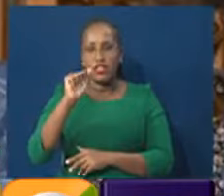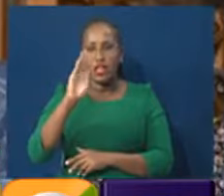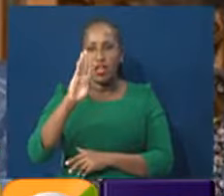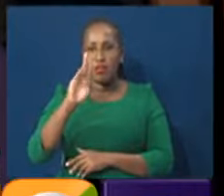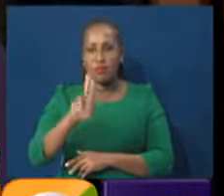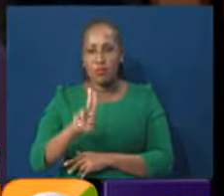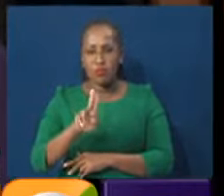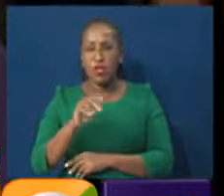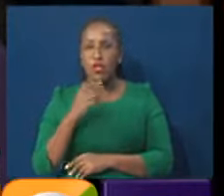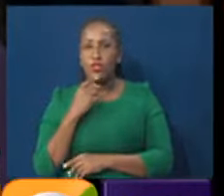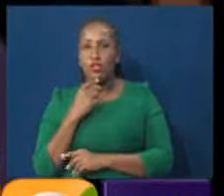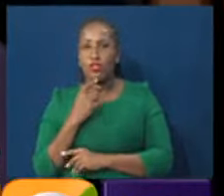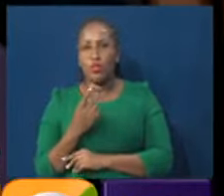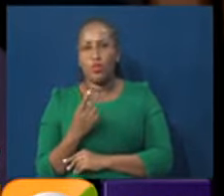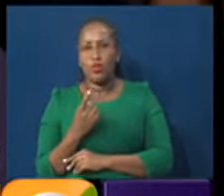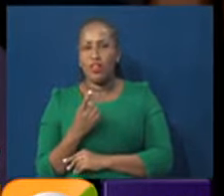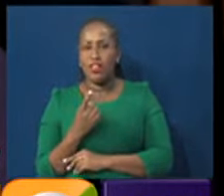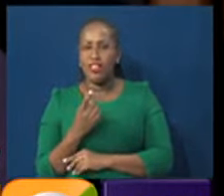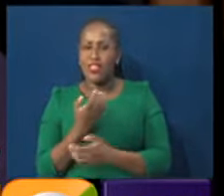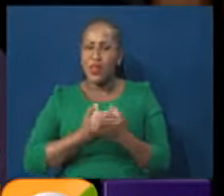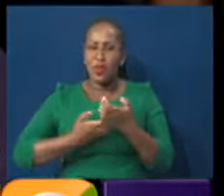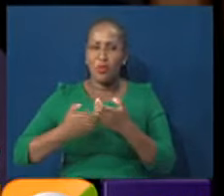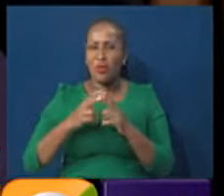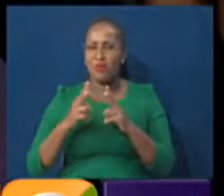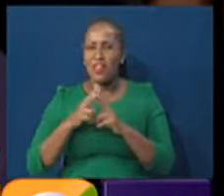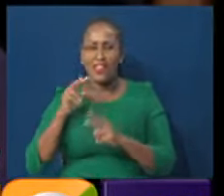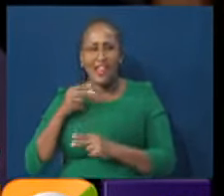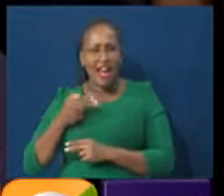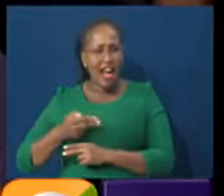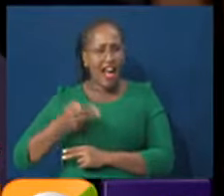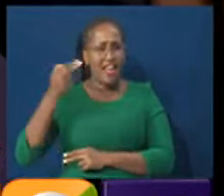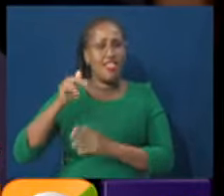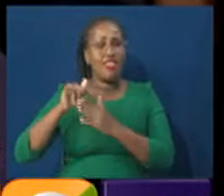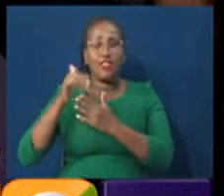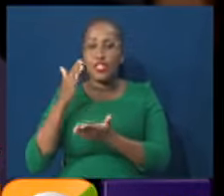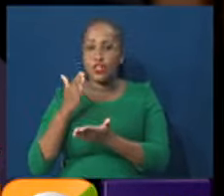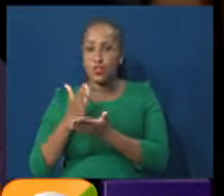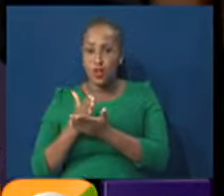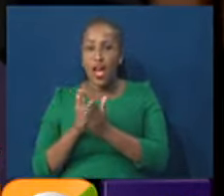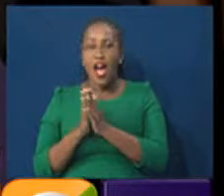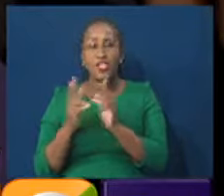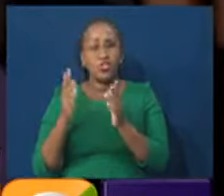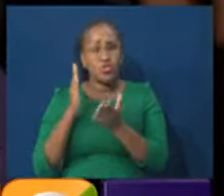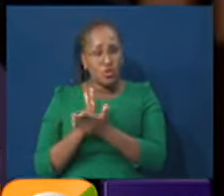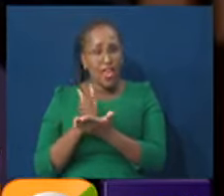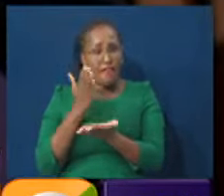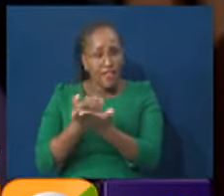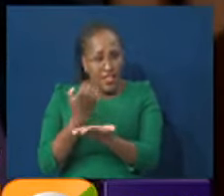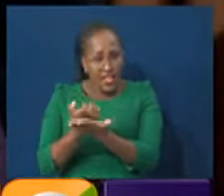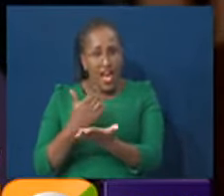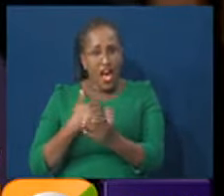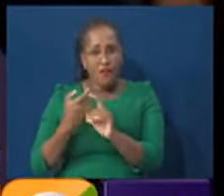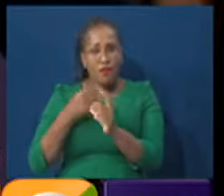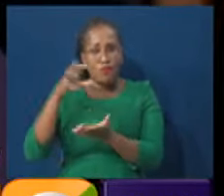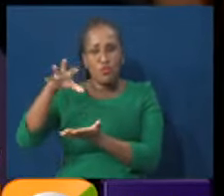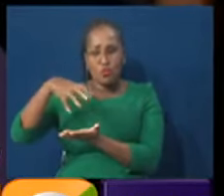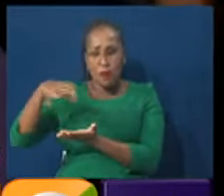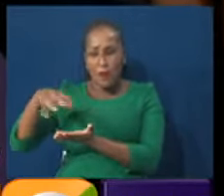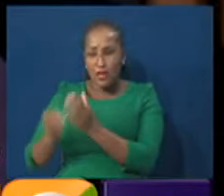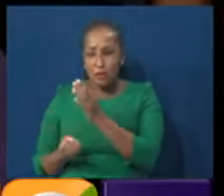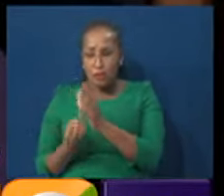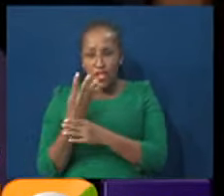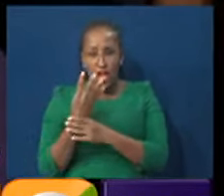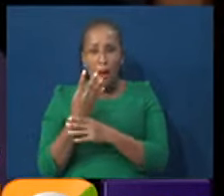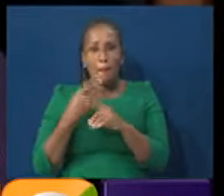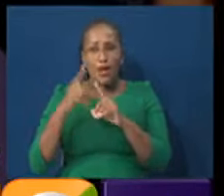Wazalendo. The cost of living is very high, that is a fact, and it is well proven by the supermarket cost of products. What we